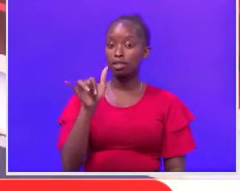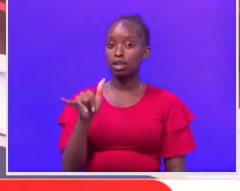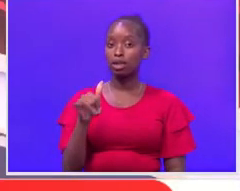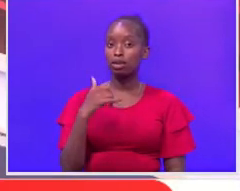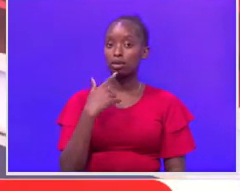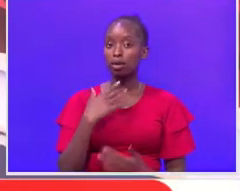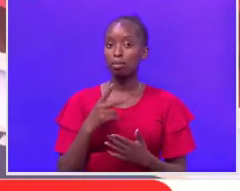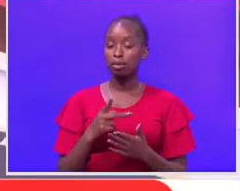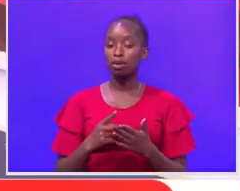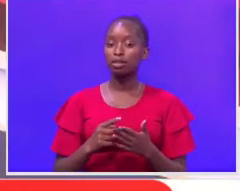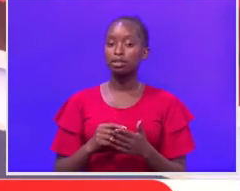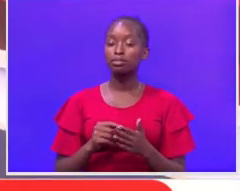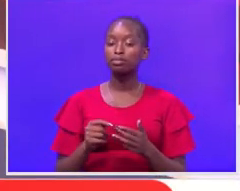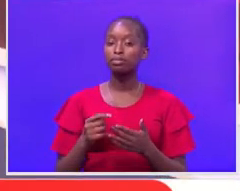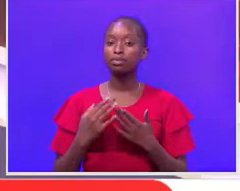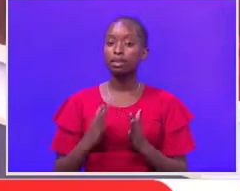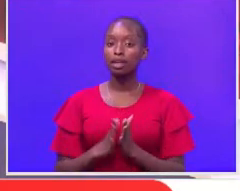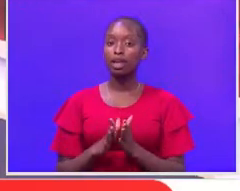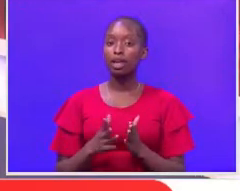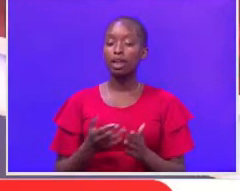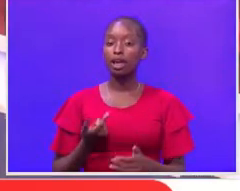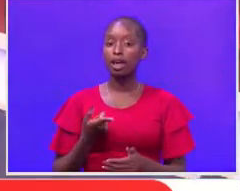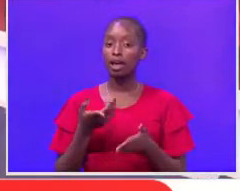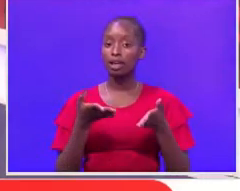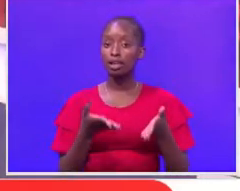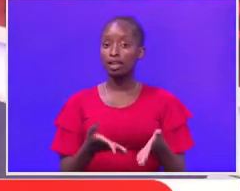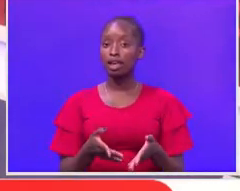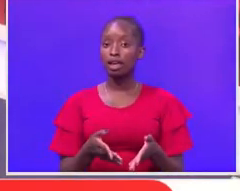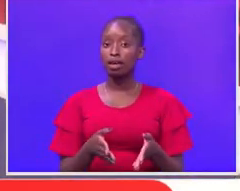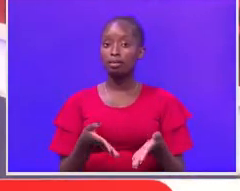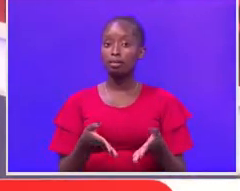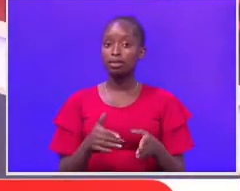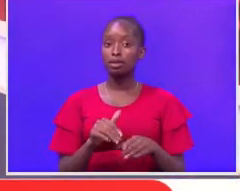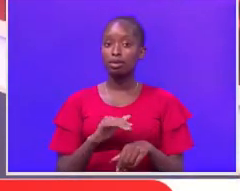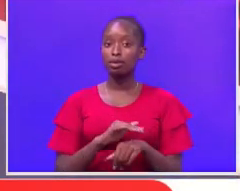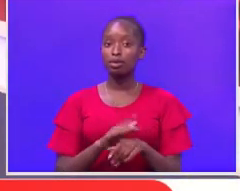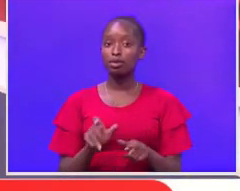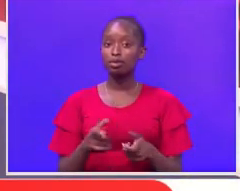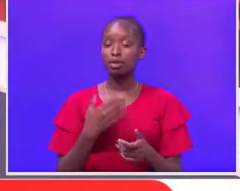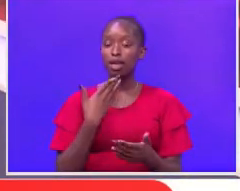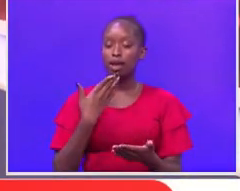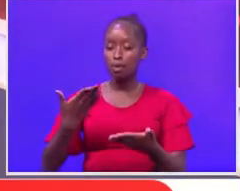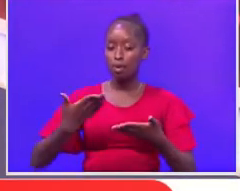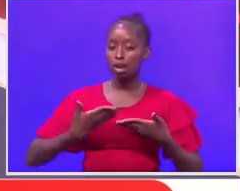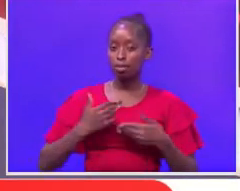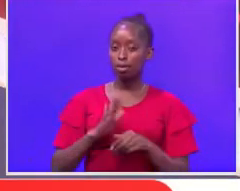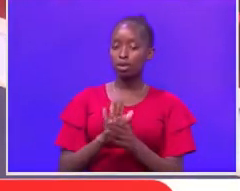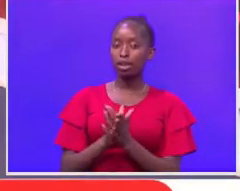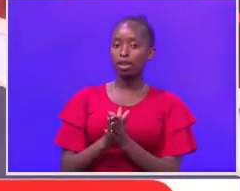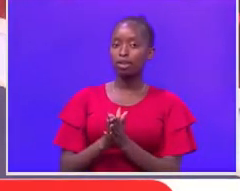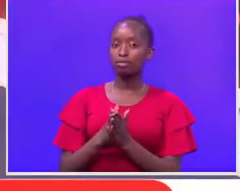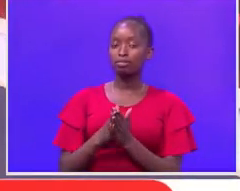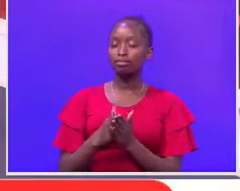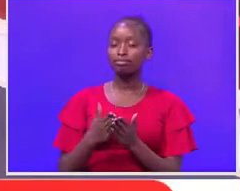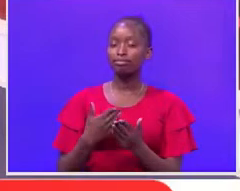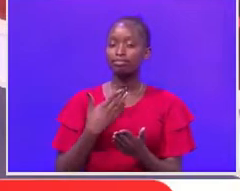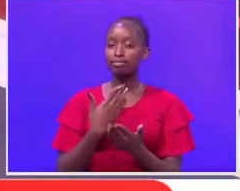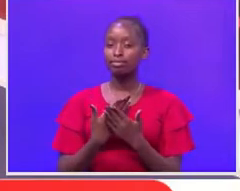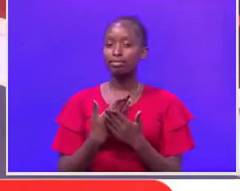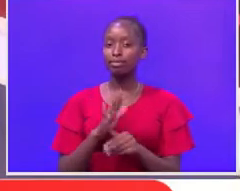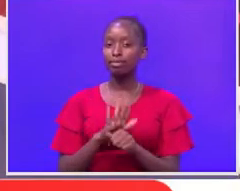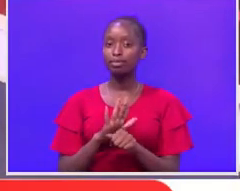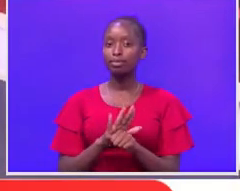Blue Economy and Fisheries. The PS is already here in studio. PS, karibu sana to our studios. Thank you so much, George, and thank you for having me. It's a